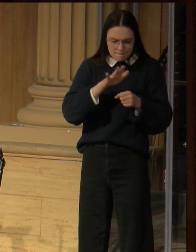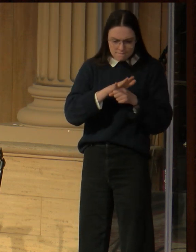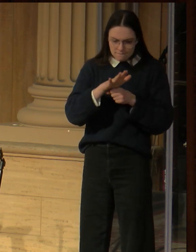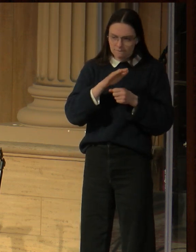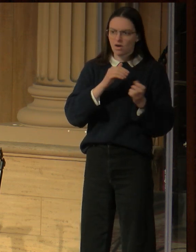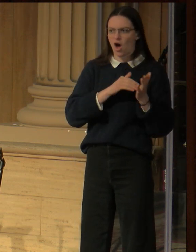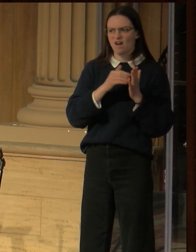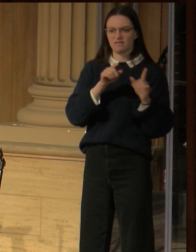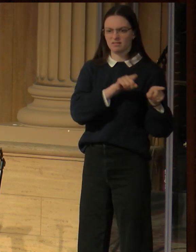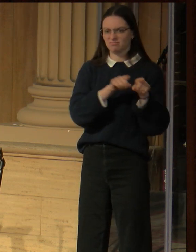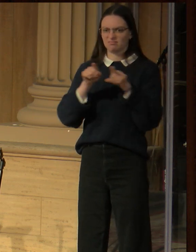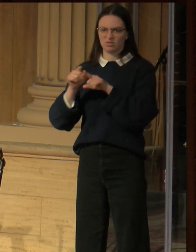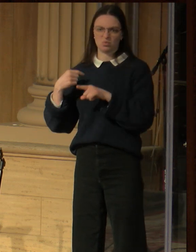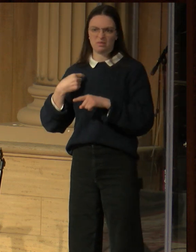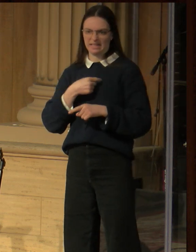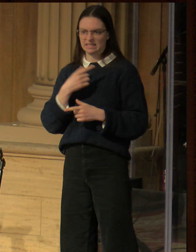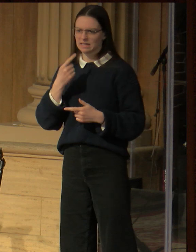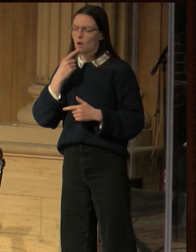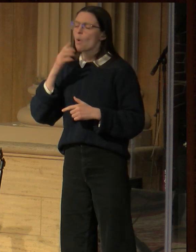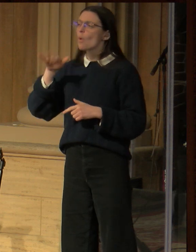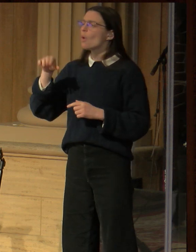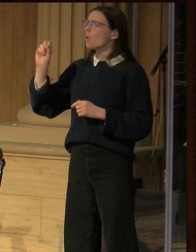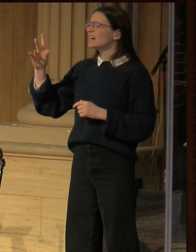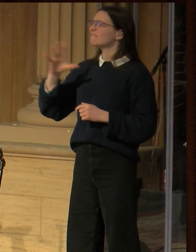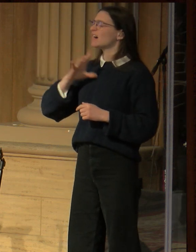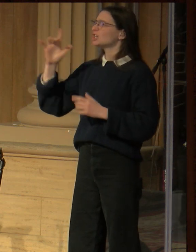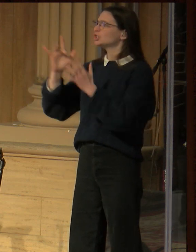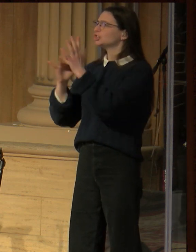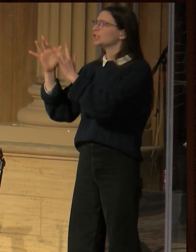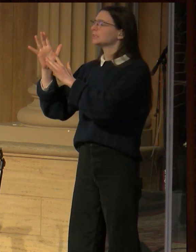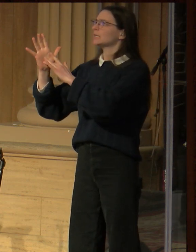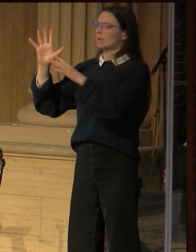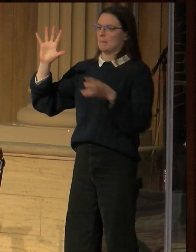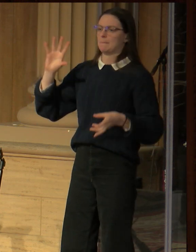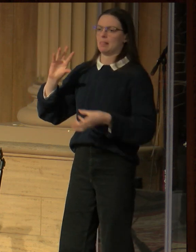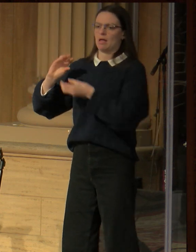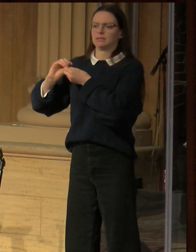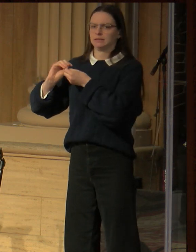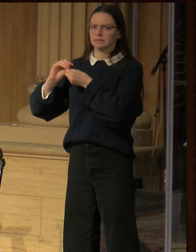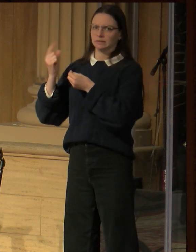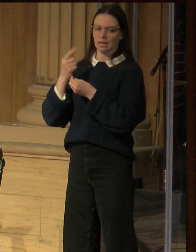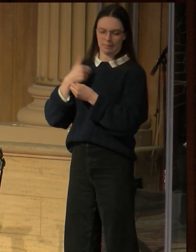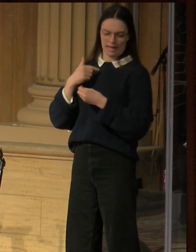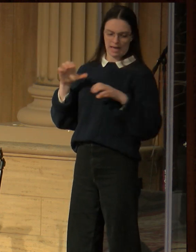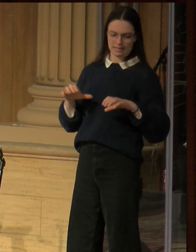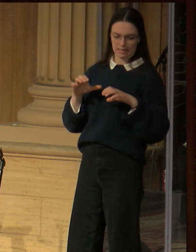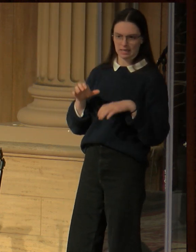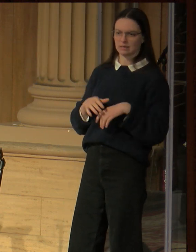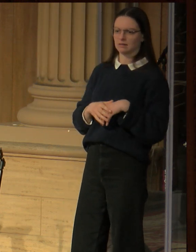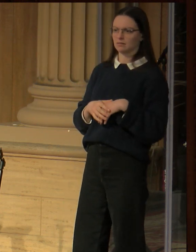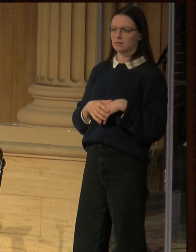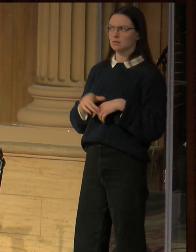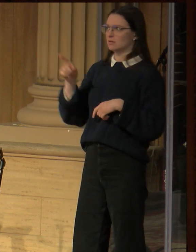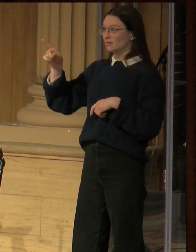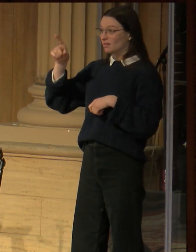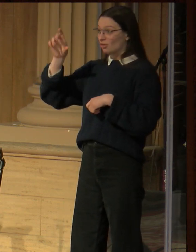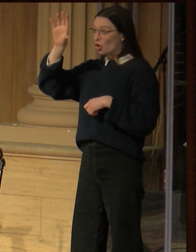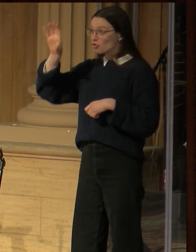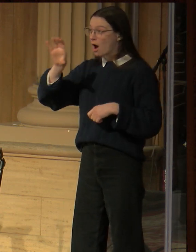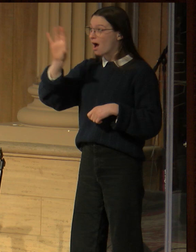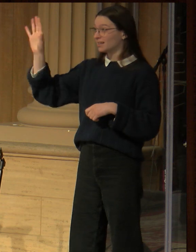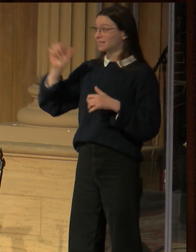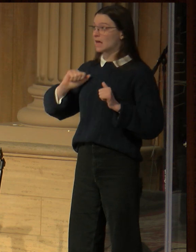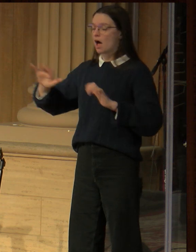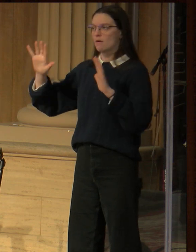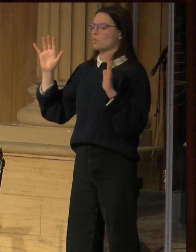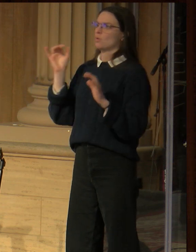be Jesus plus something else that I add in my life for me to actually be saved, because there's no way that what he did for me on that cross could possibly be